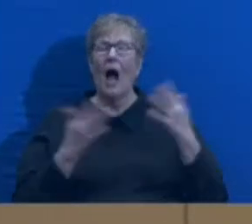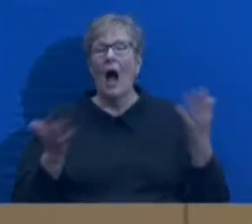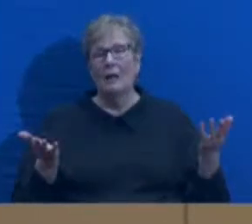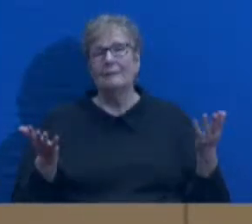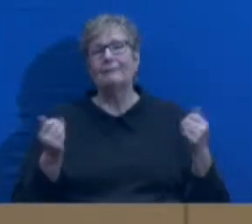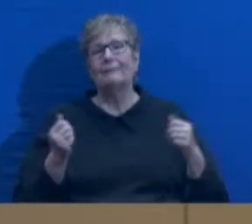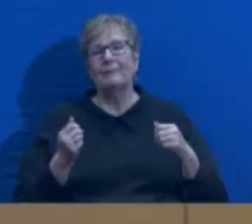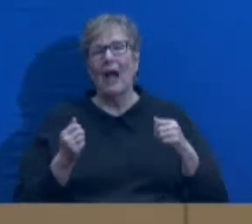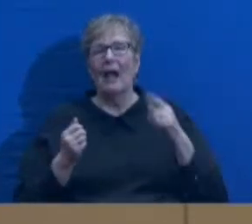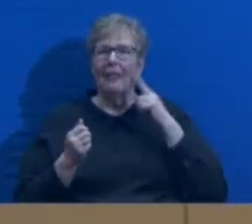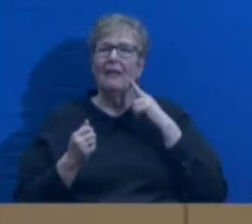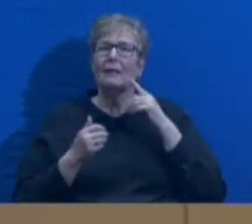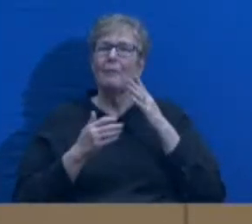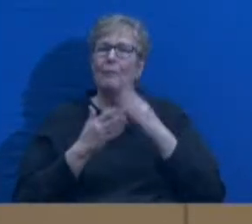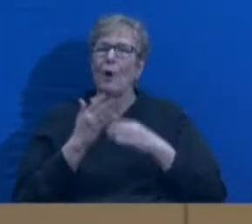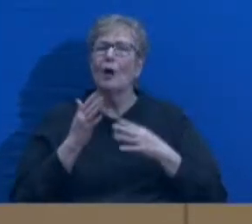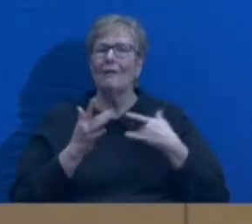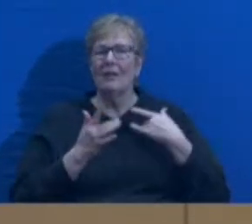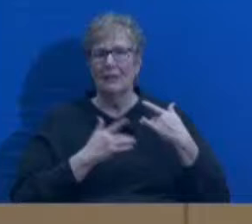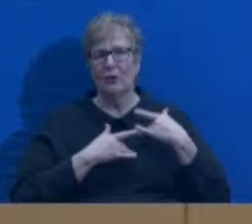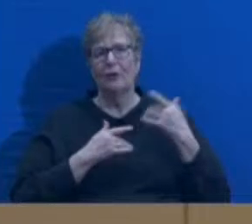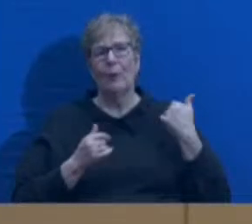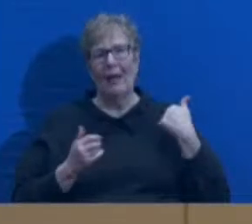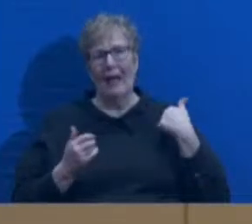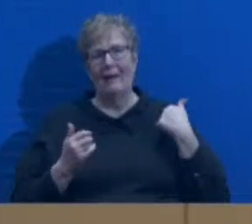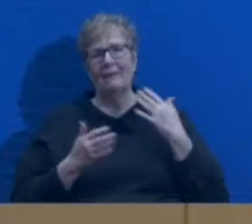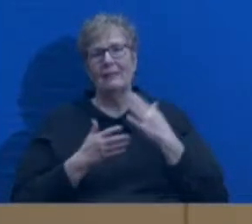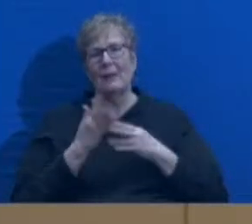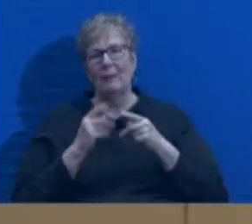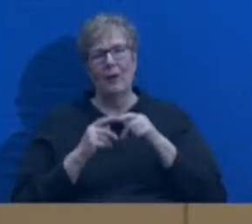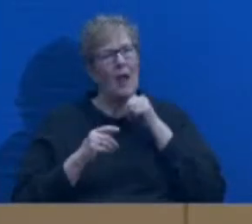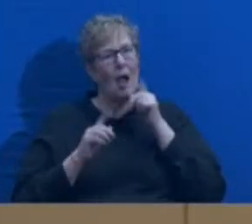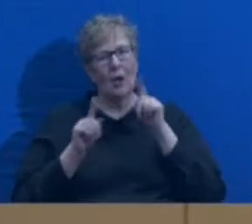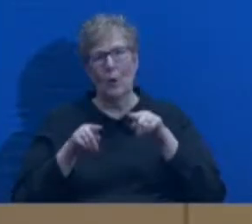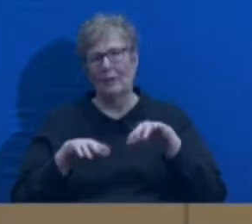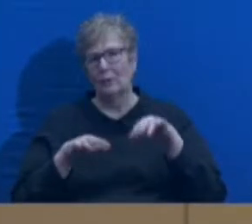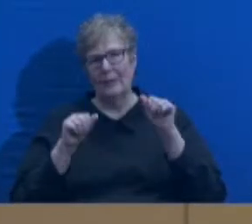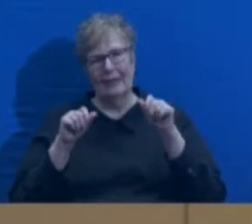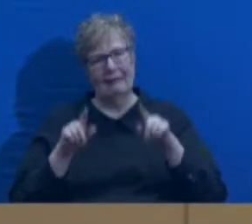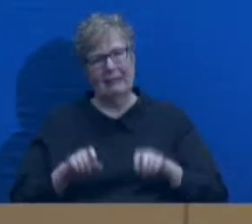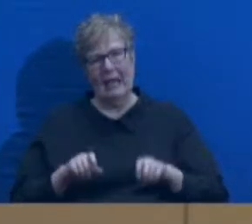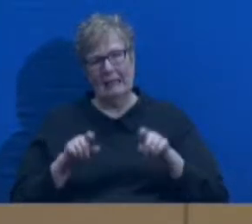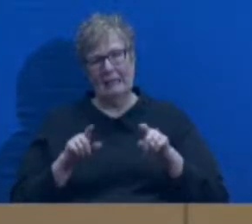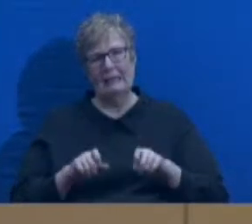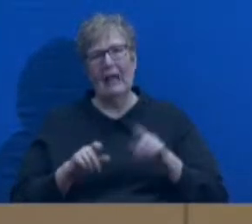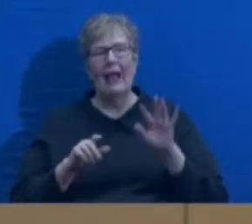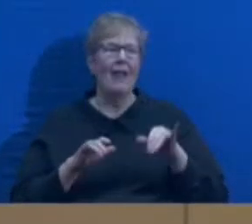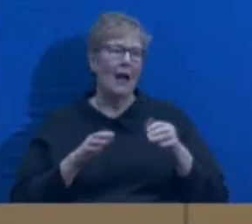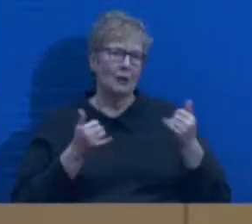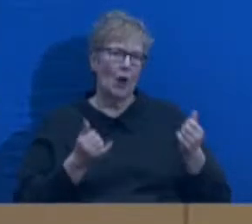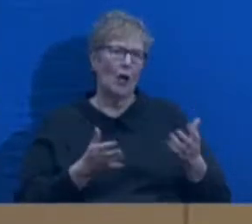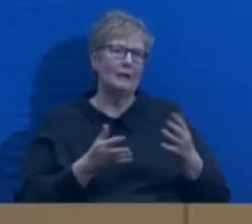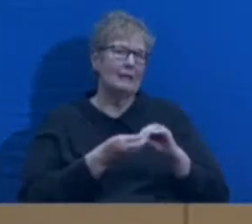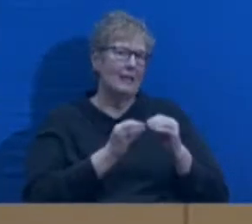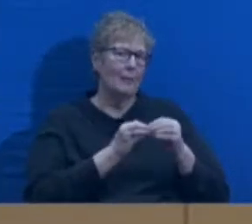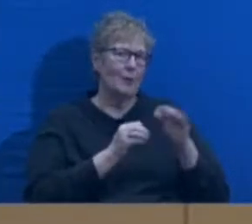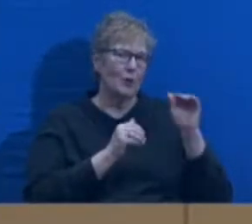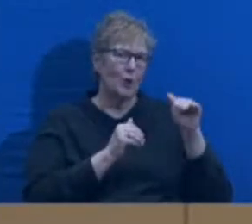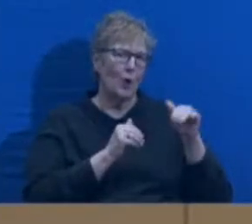think part of the concern we have is that people are just not getting tested, which is causing our numbers to come